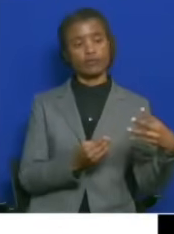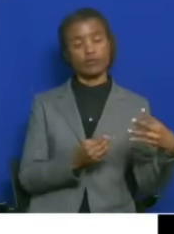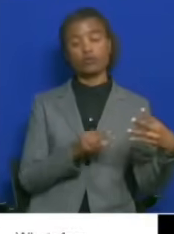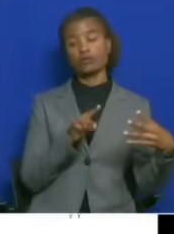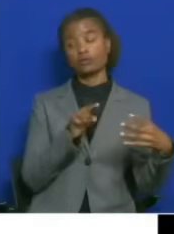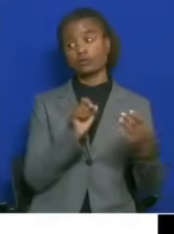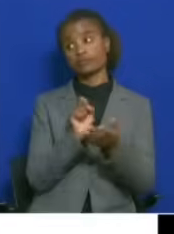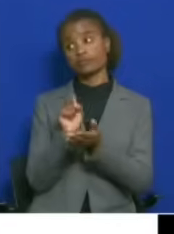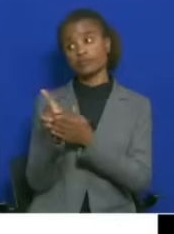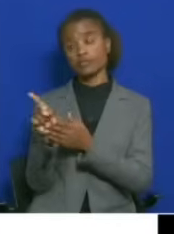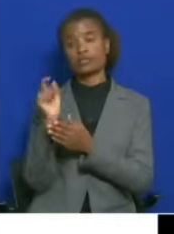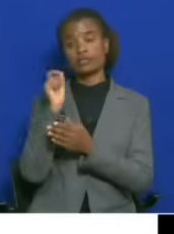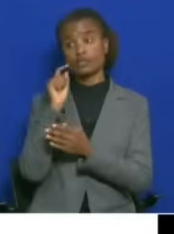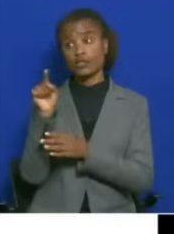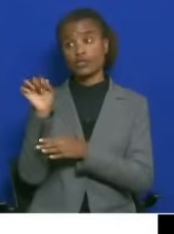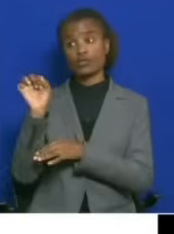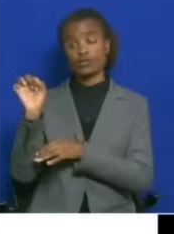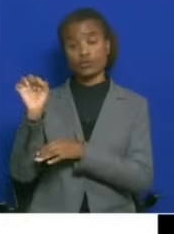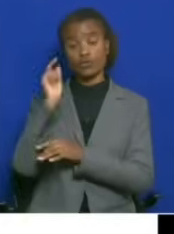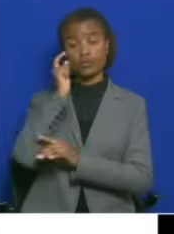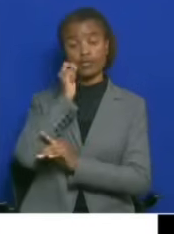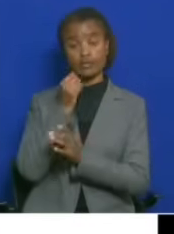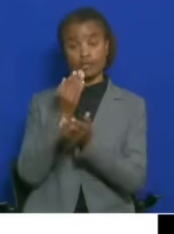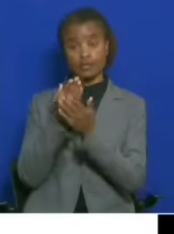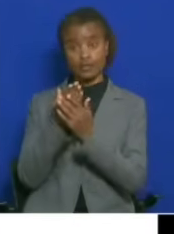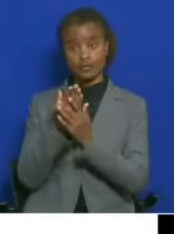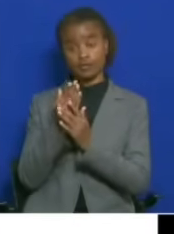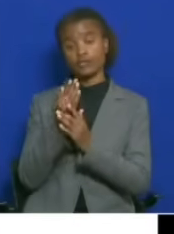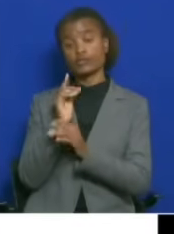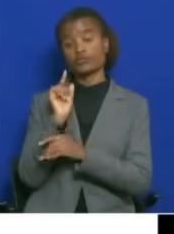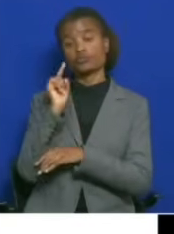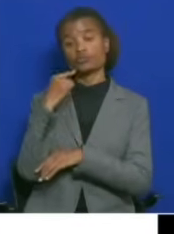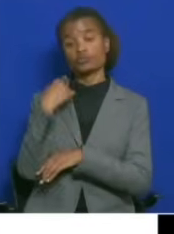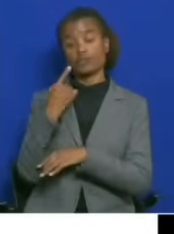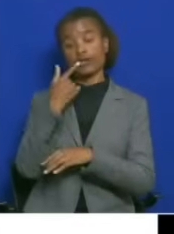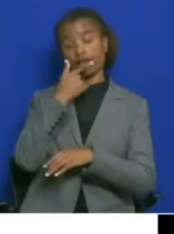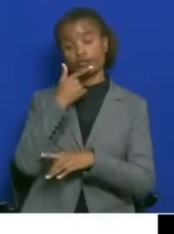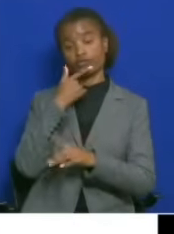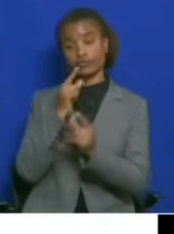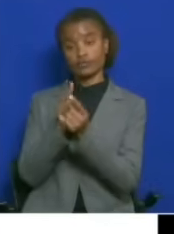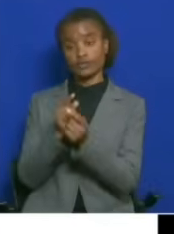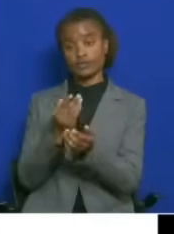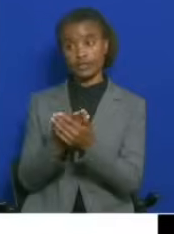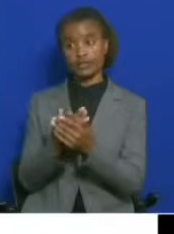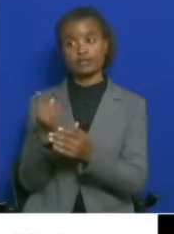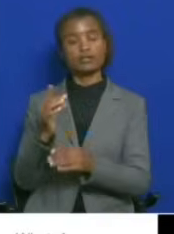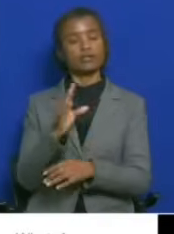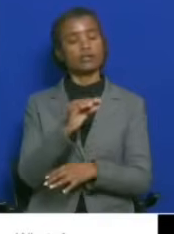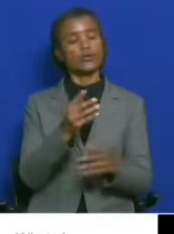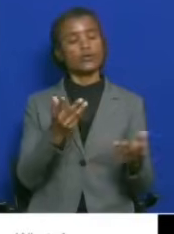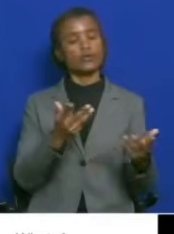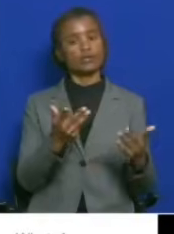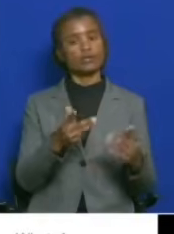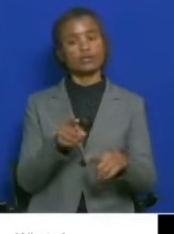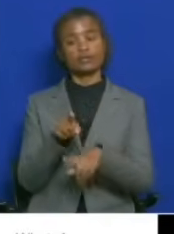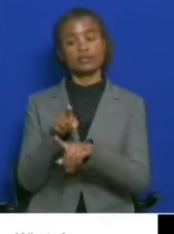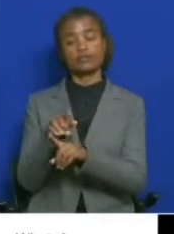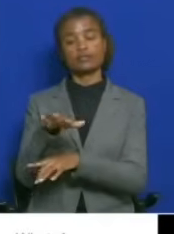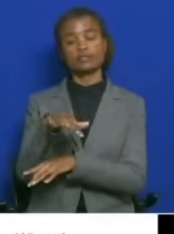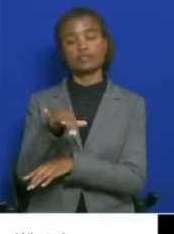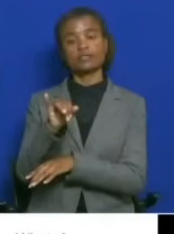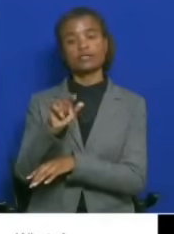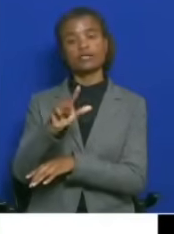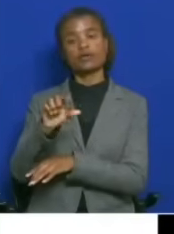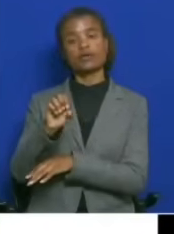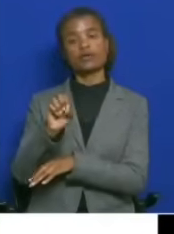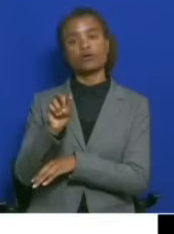And then he suggests where to meet, the fishmonger in Ilovo, and he says it's hidden liquor.